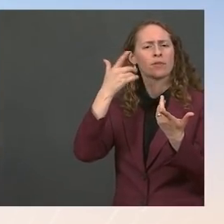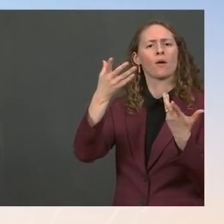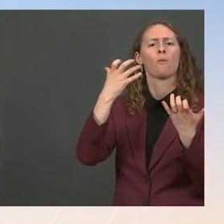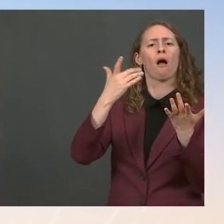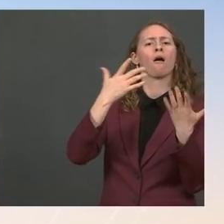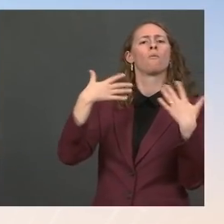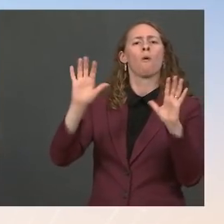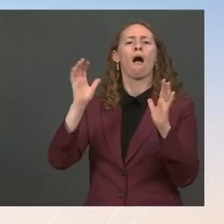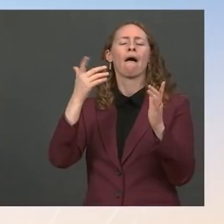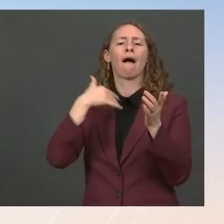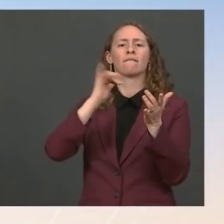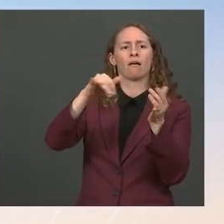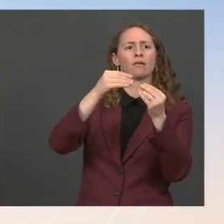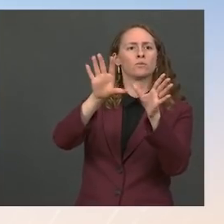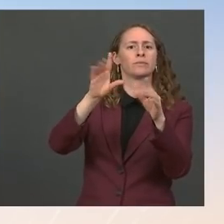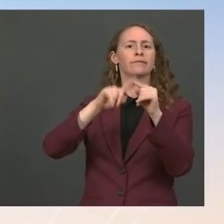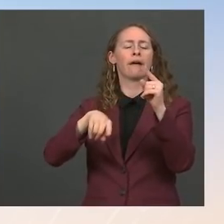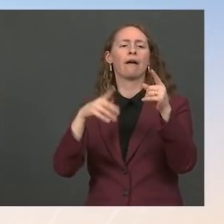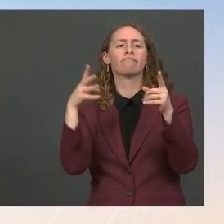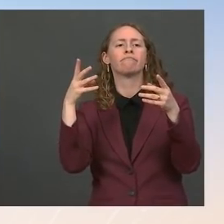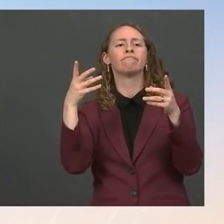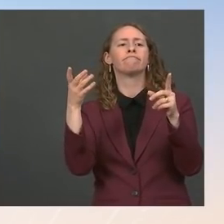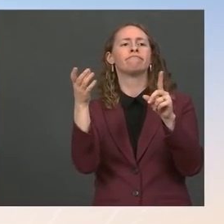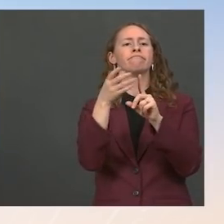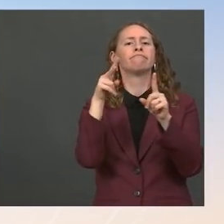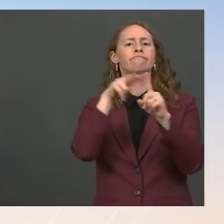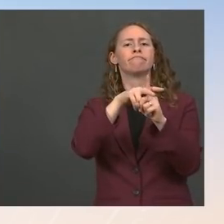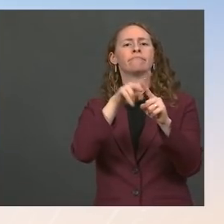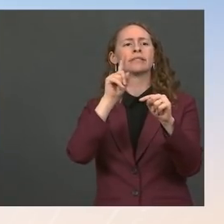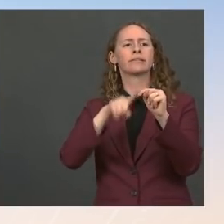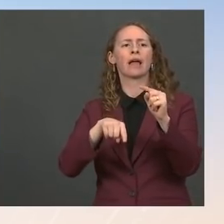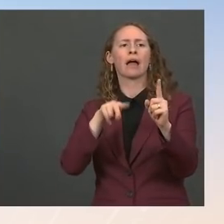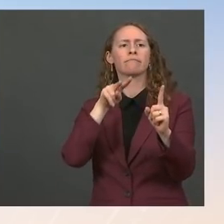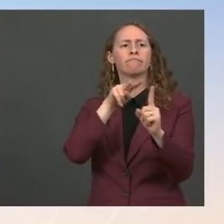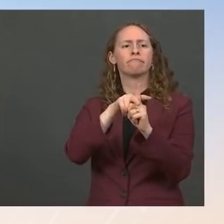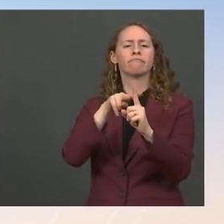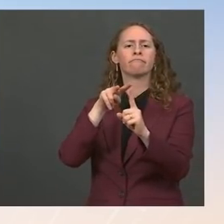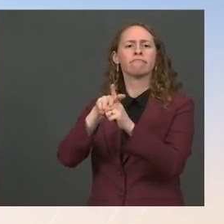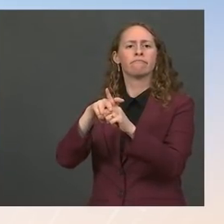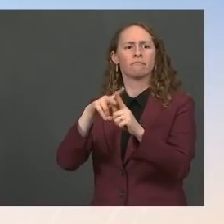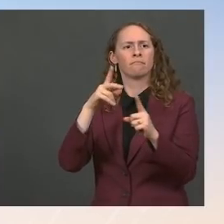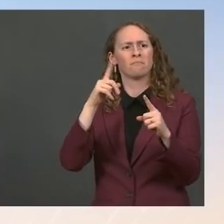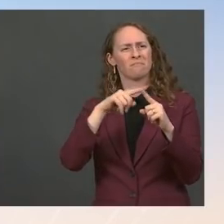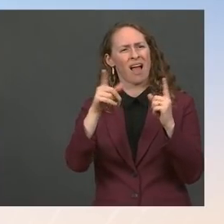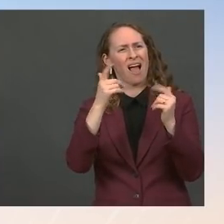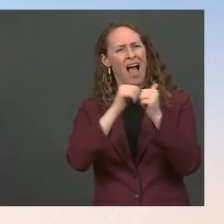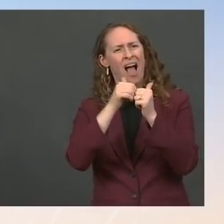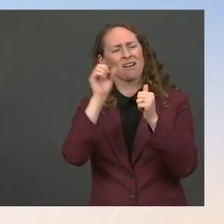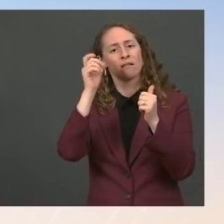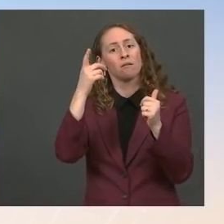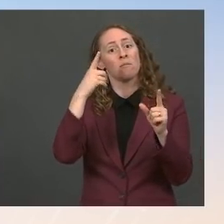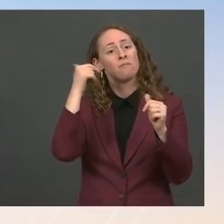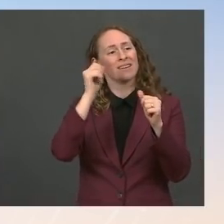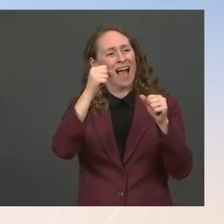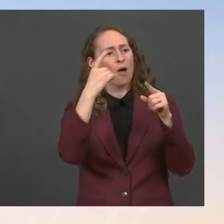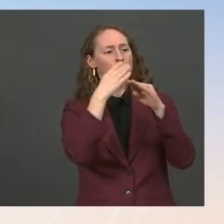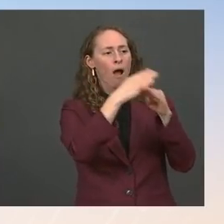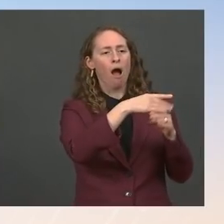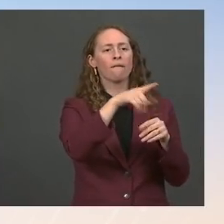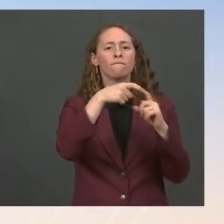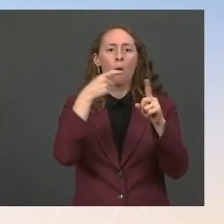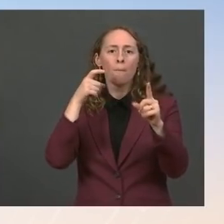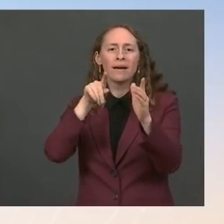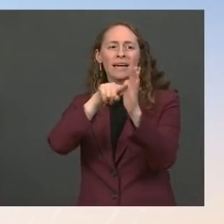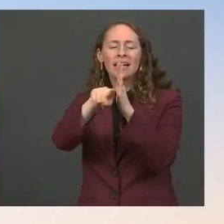teeth to prevent police officers from deadly force? As you know, April, police reform, something he talked about in